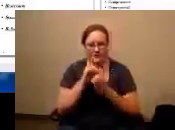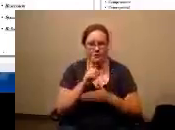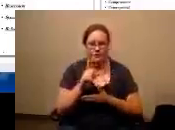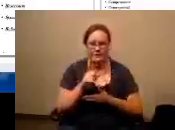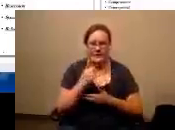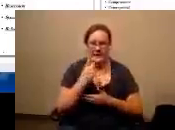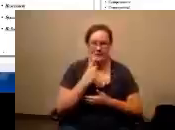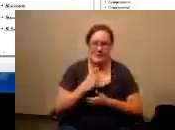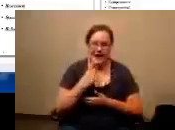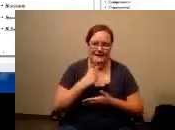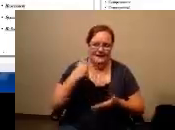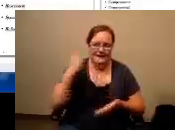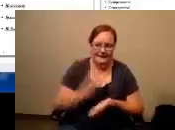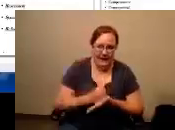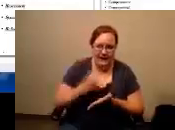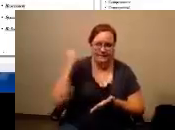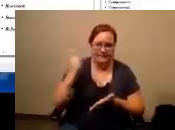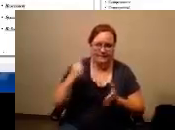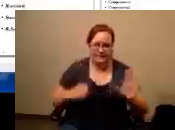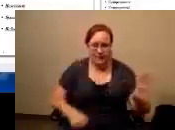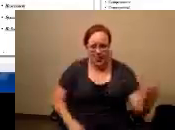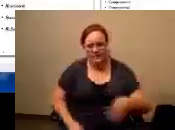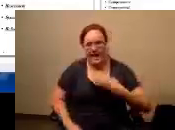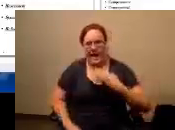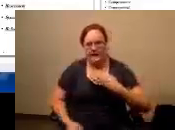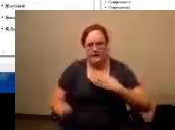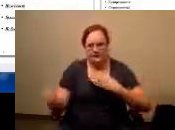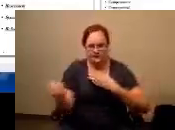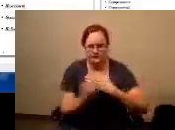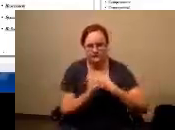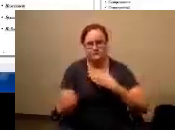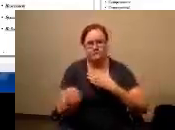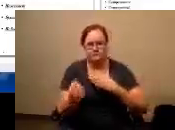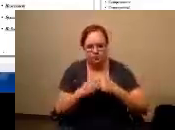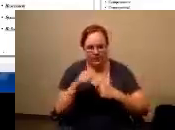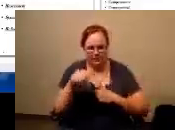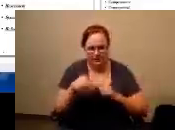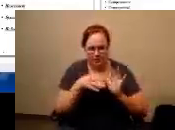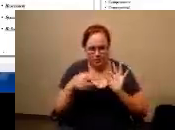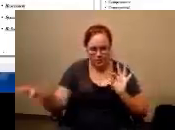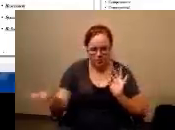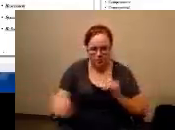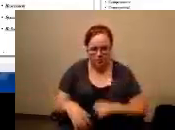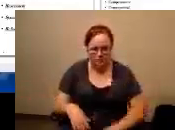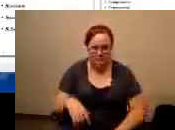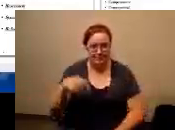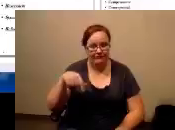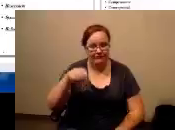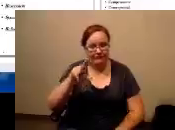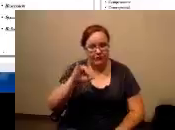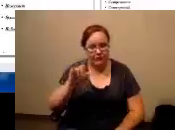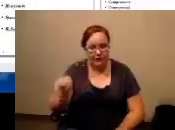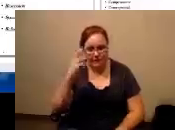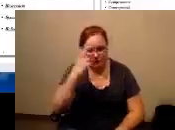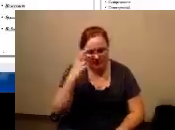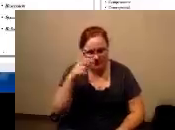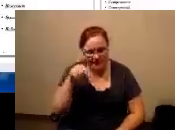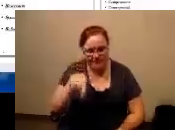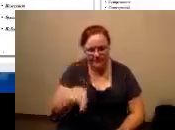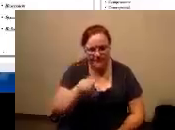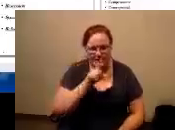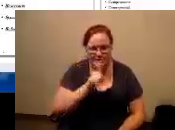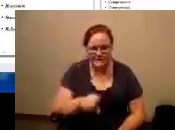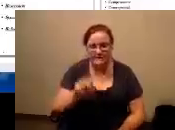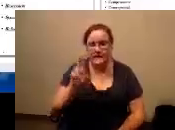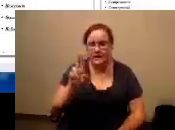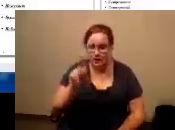stamp that is stamped on the back of the check with these words. By the way, for quiz purposes, this is a